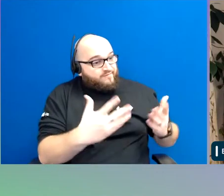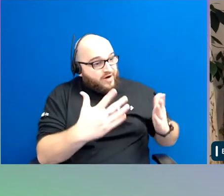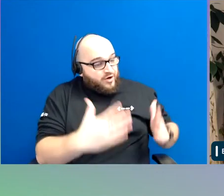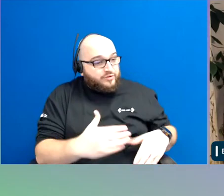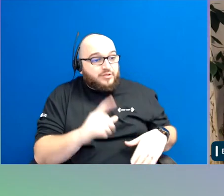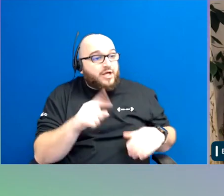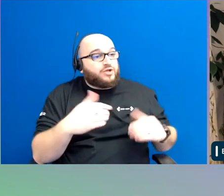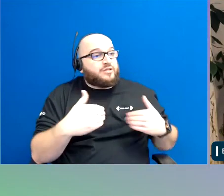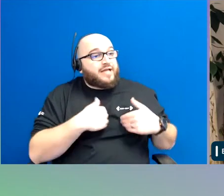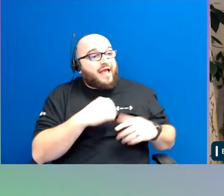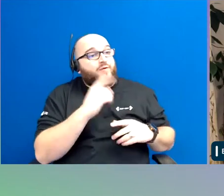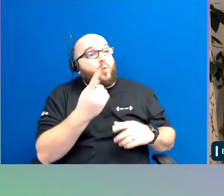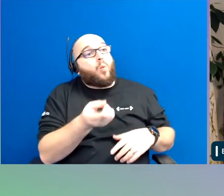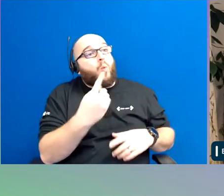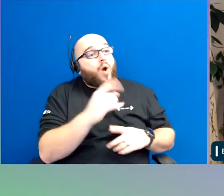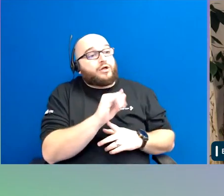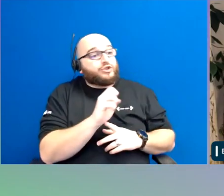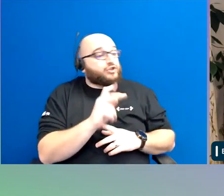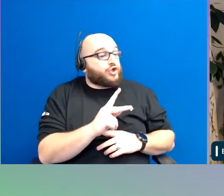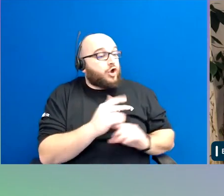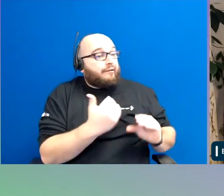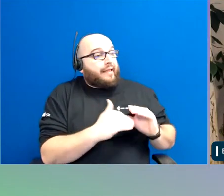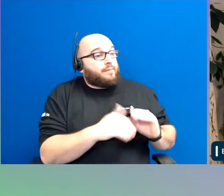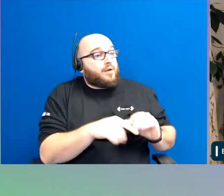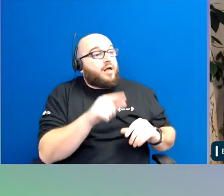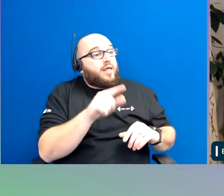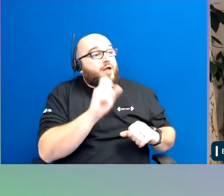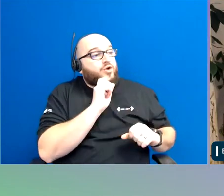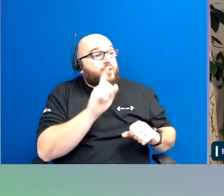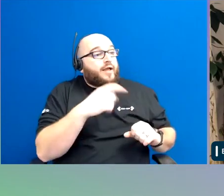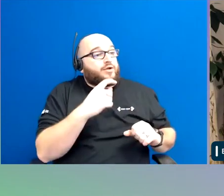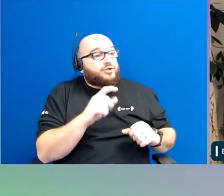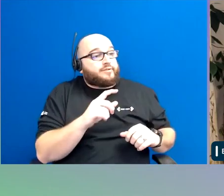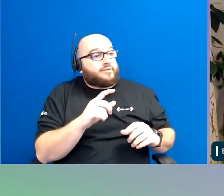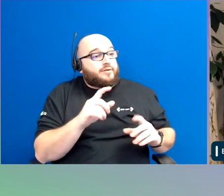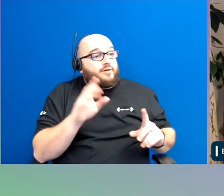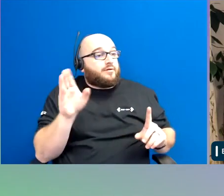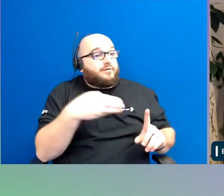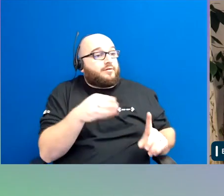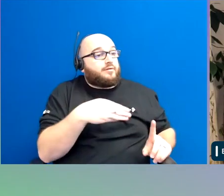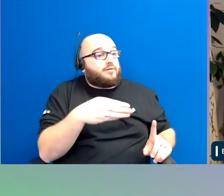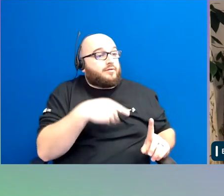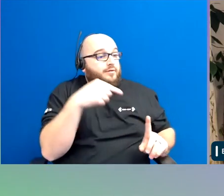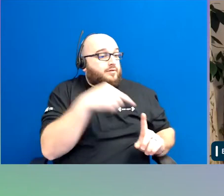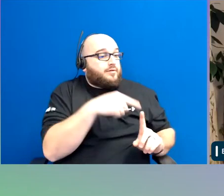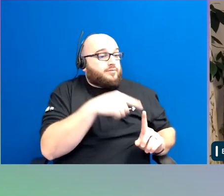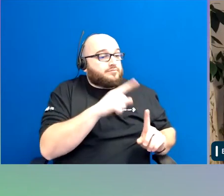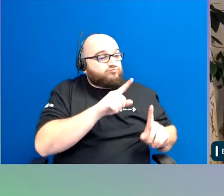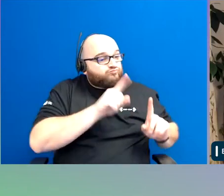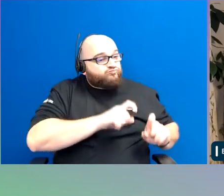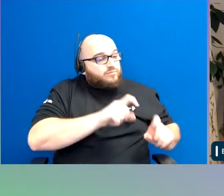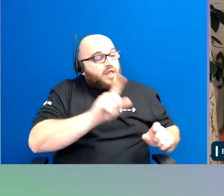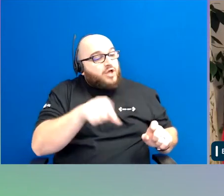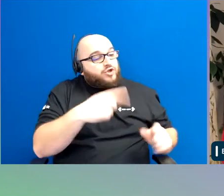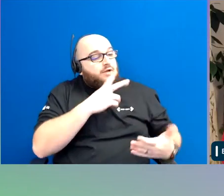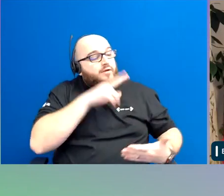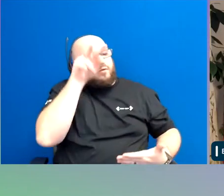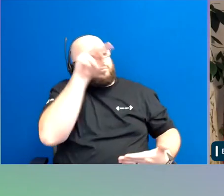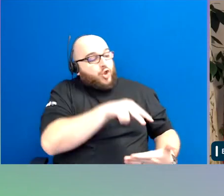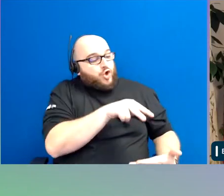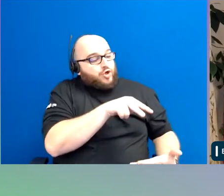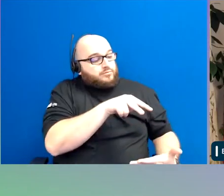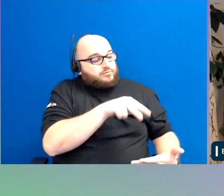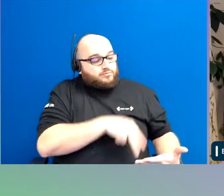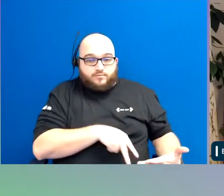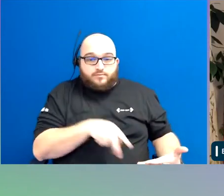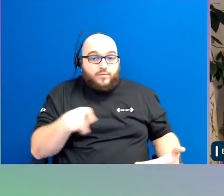junk email account which you can just send test emails to and just view them. You